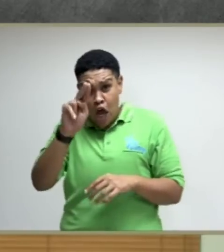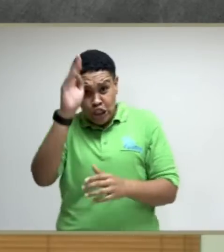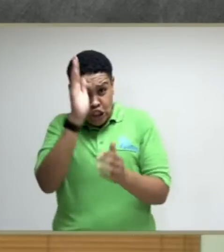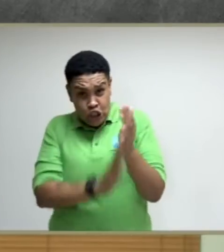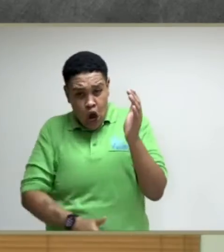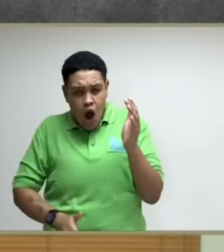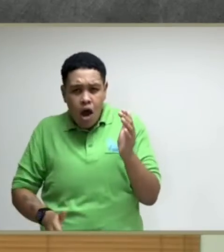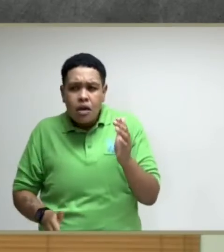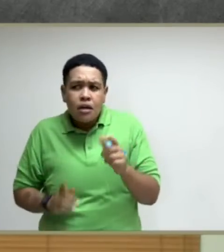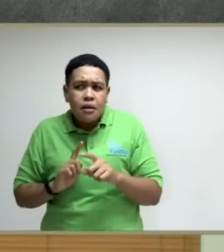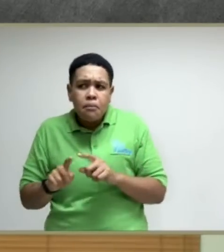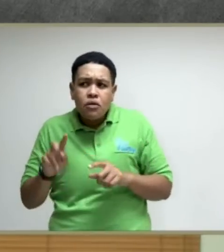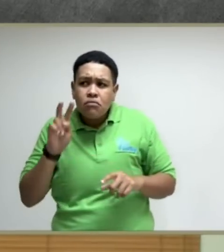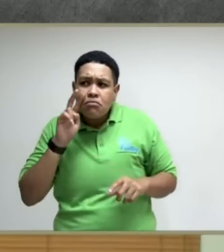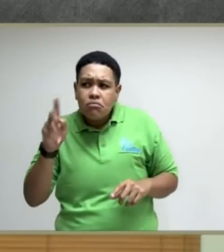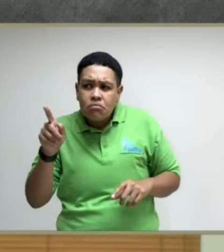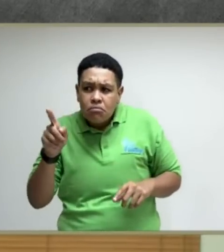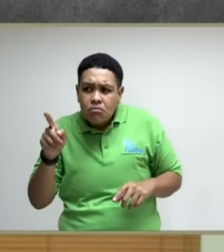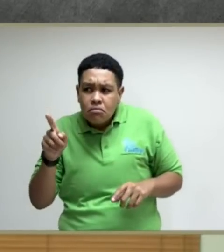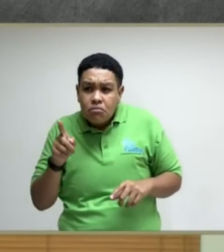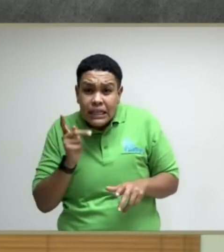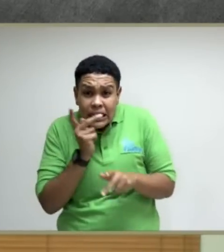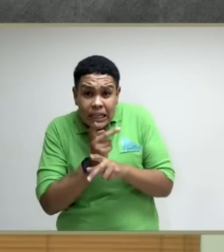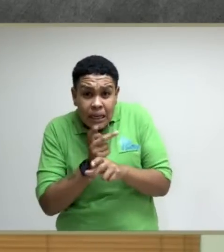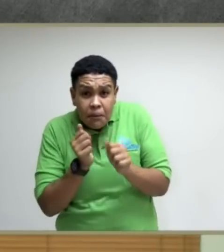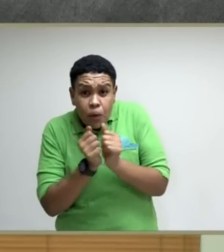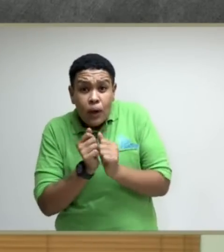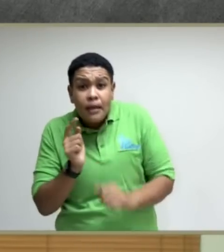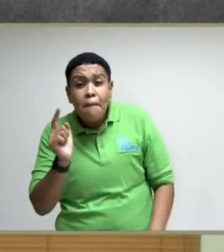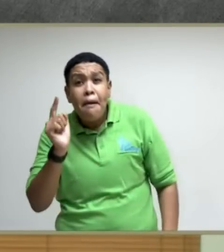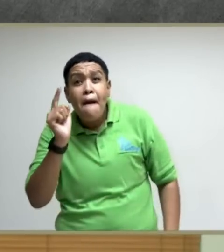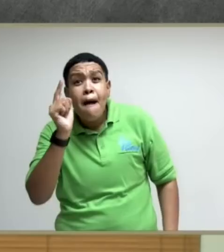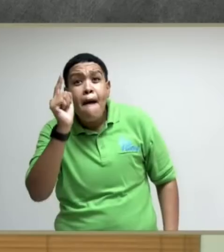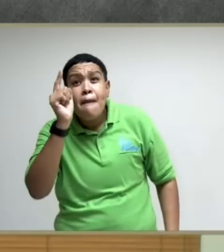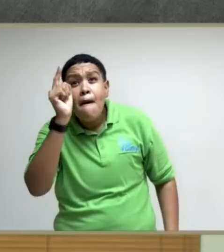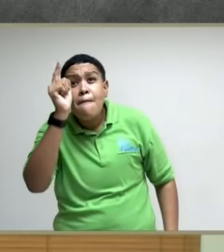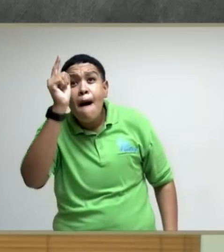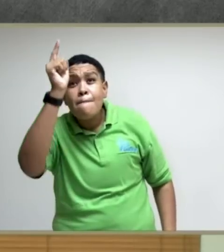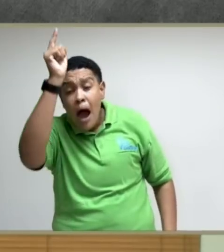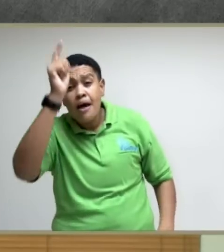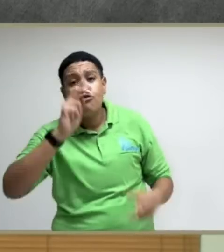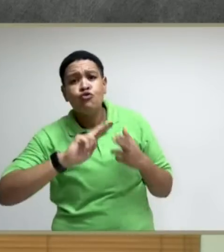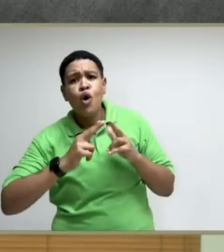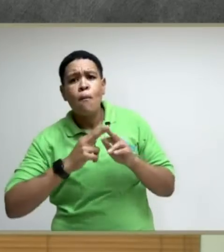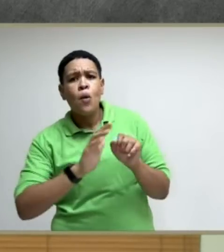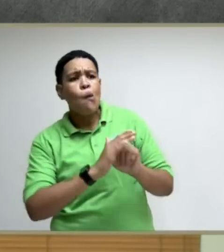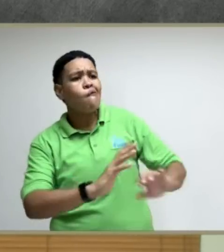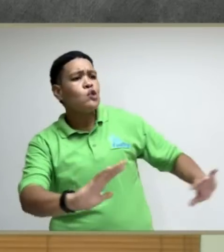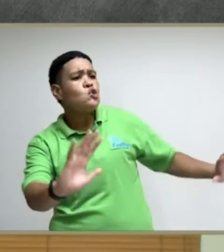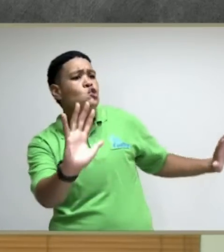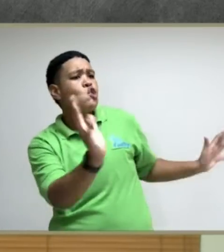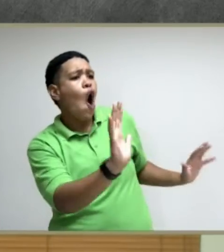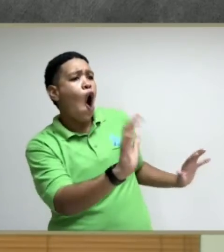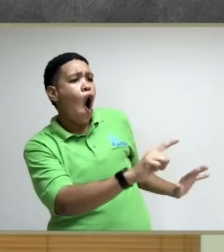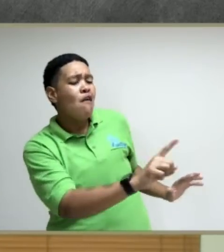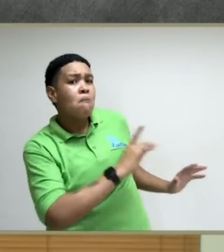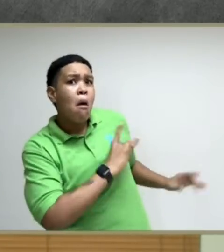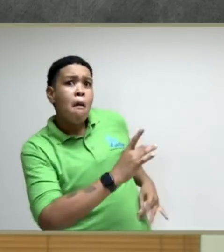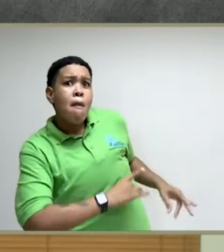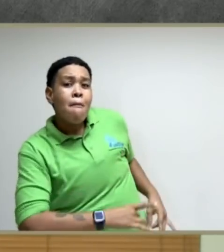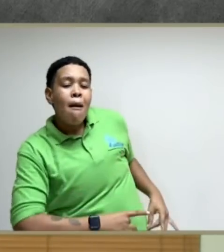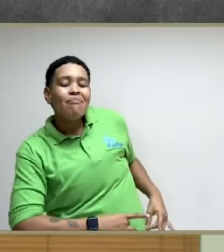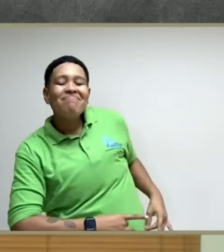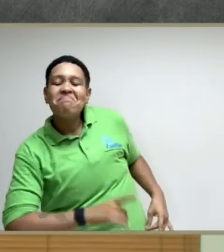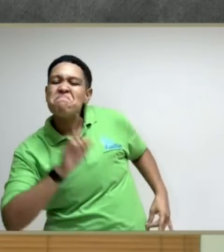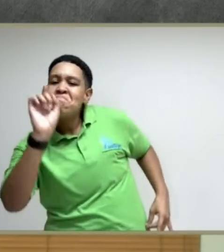in keeping with the rise in the number of cases, that the trend in terms of the rise in the number of deaths